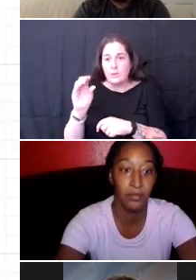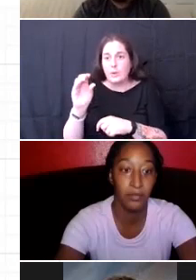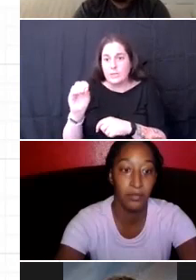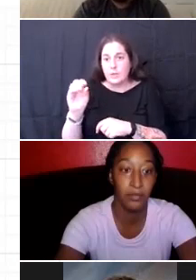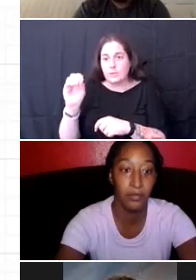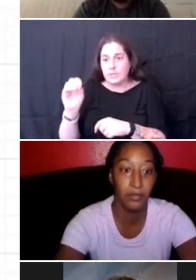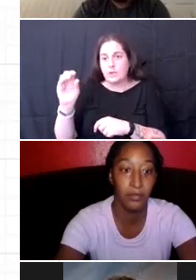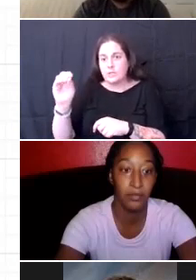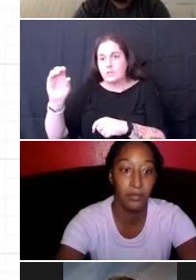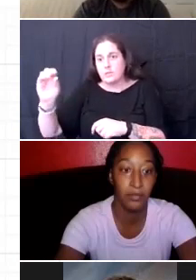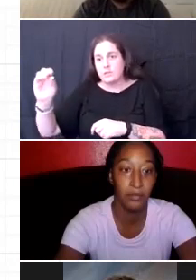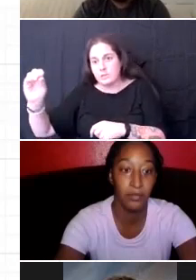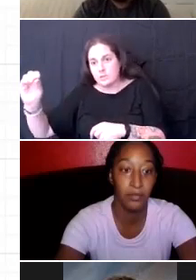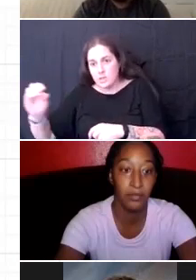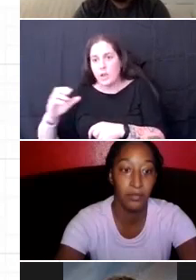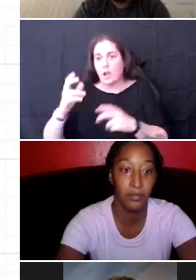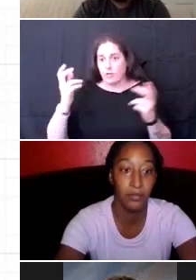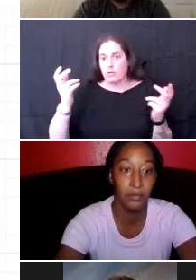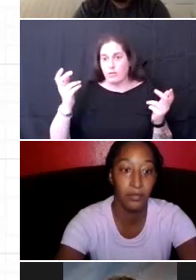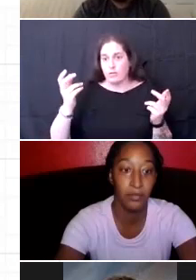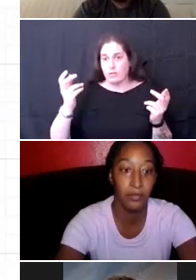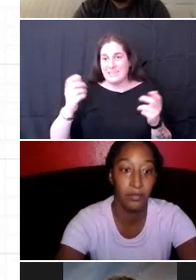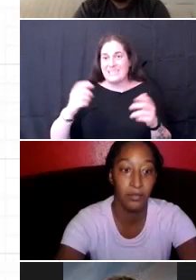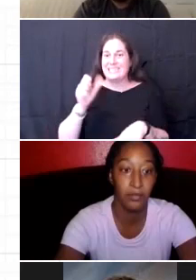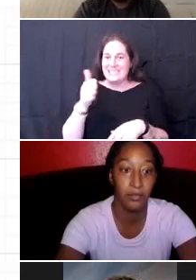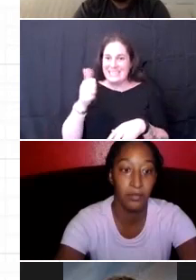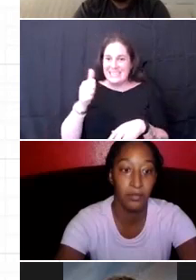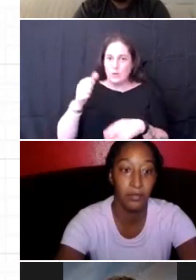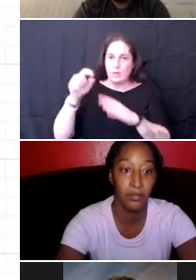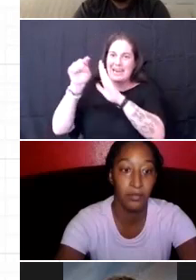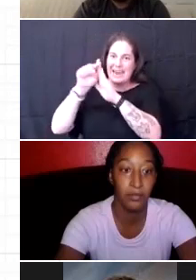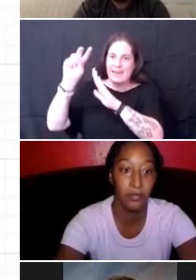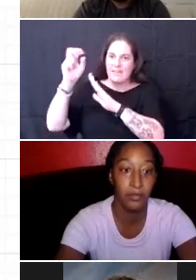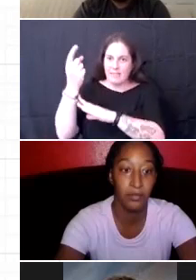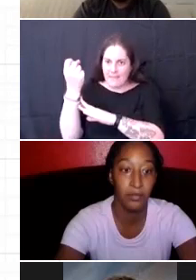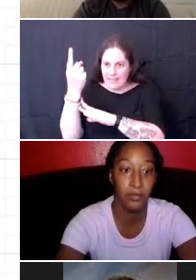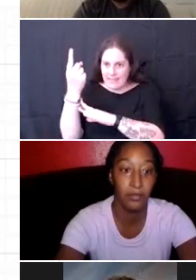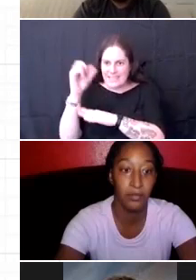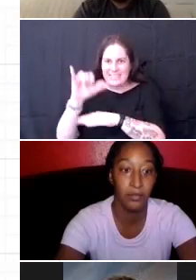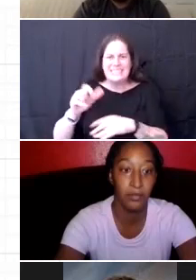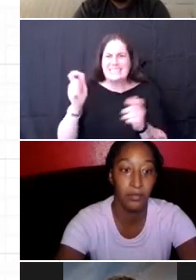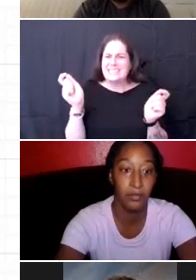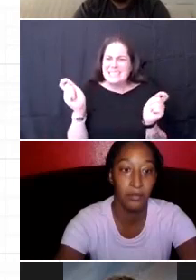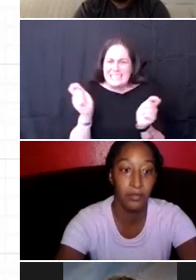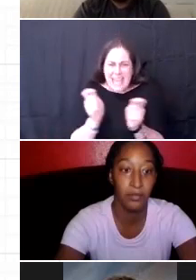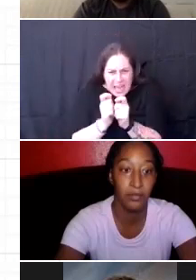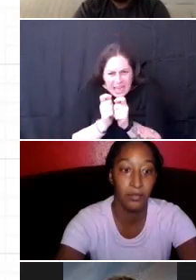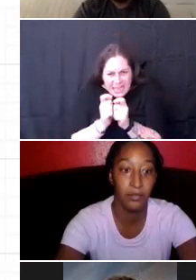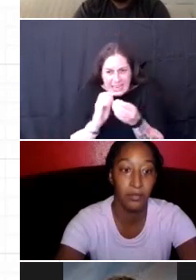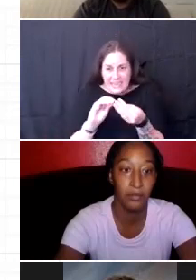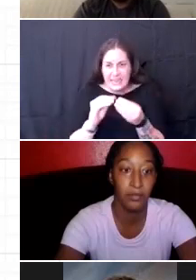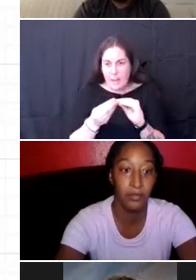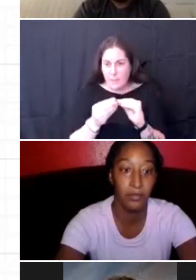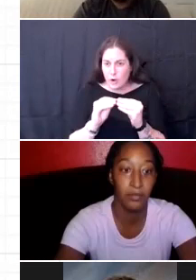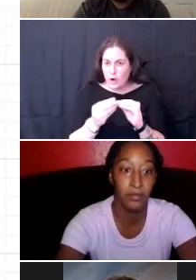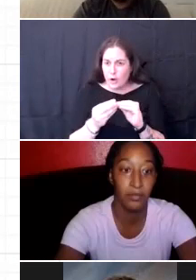0.00000, all of those zeros, 10 to the minus 11, right? That's an extremely small value, which tells you